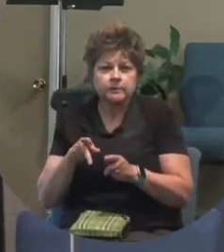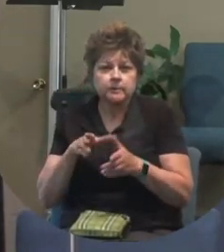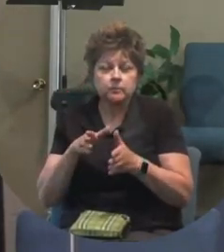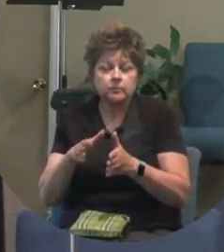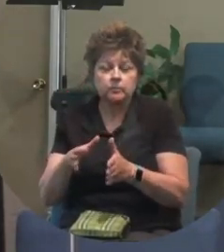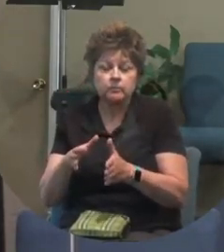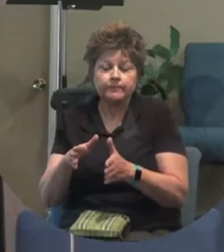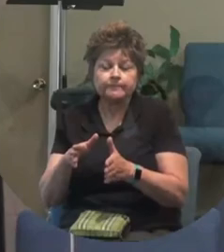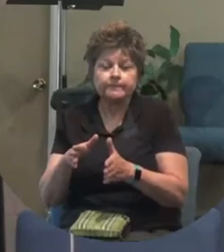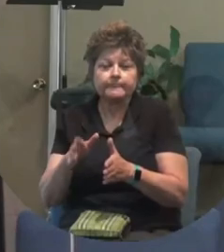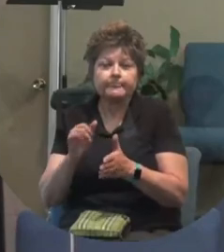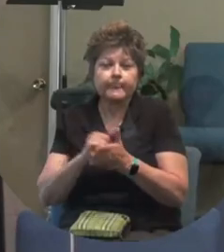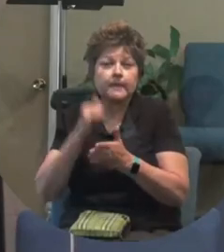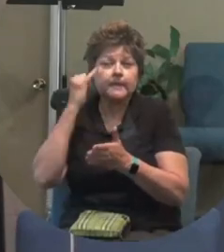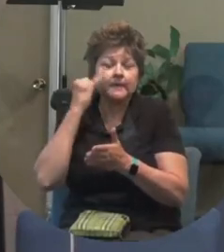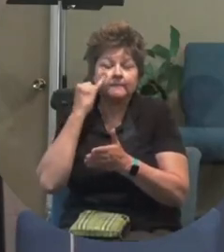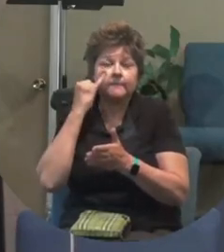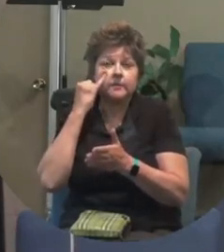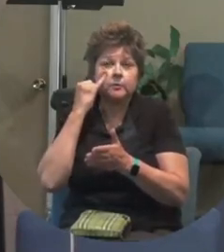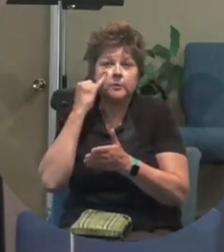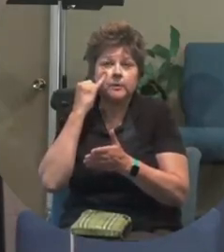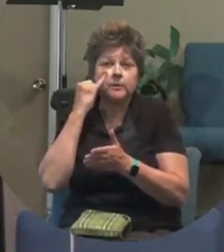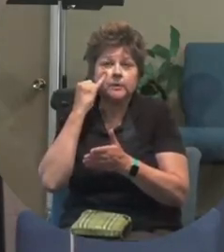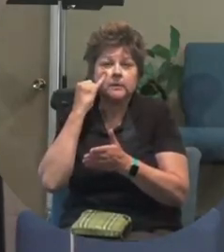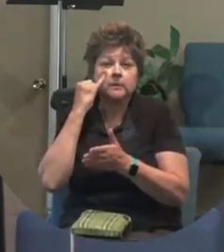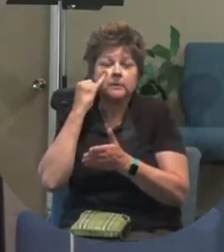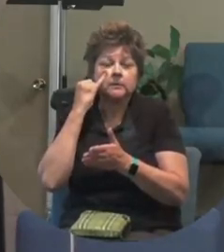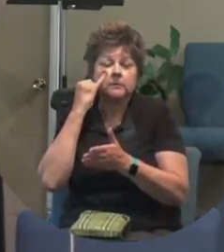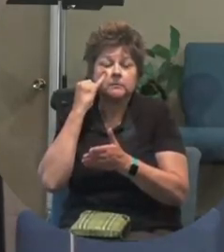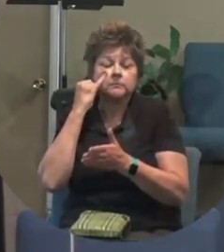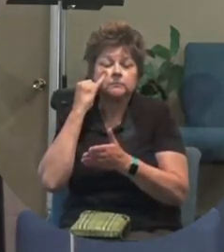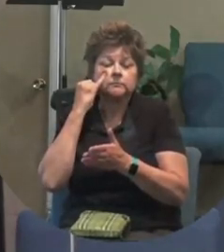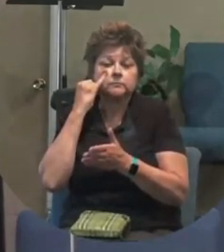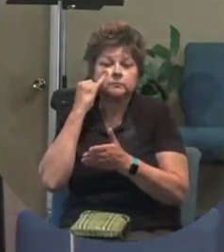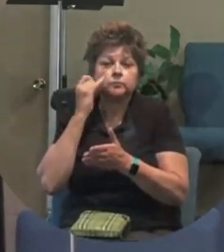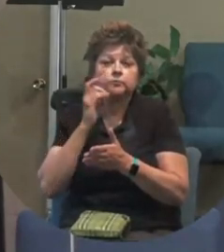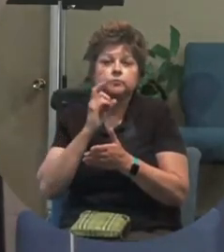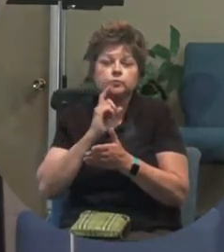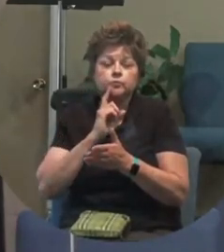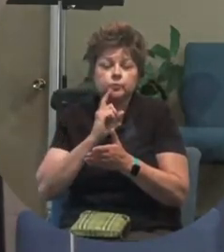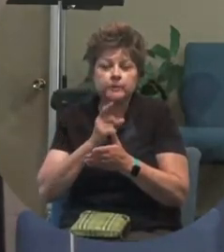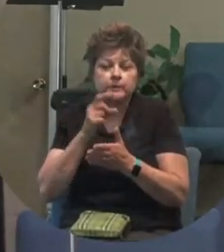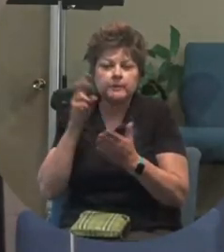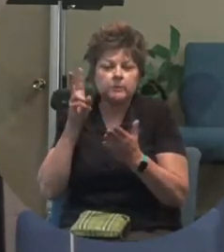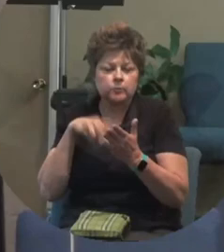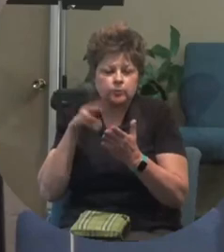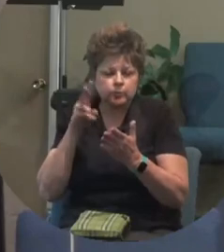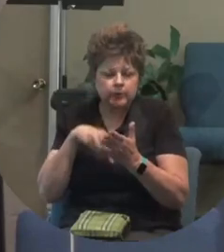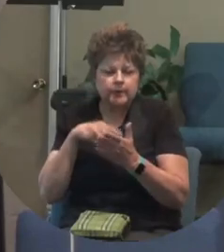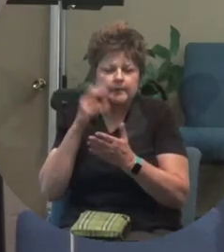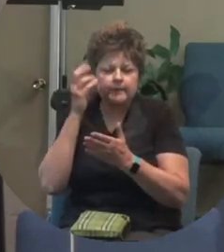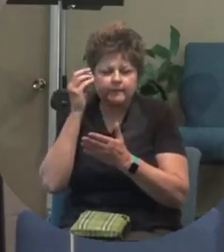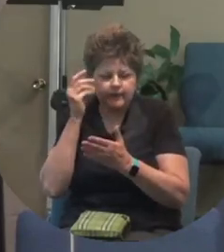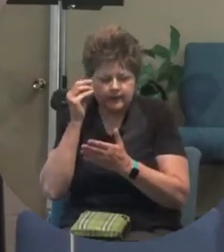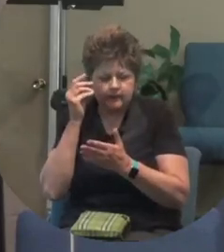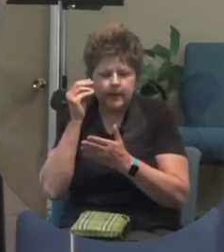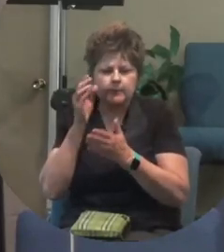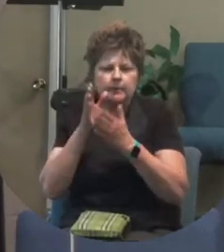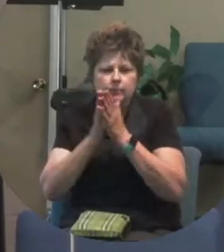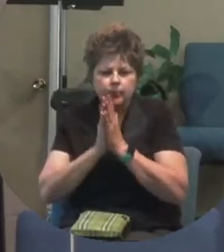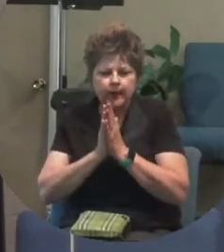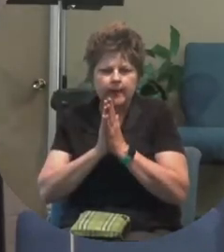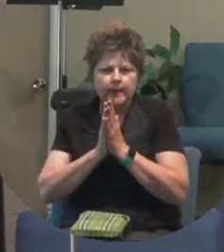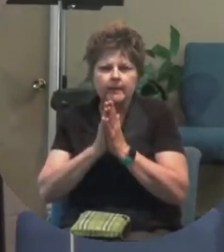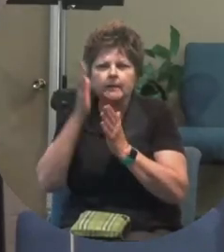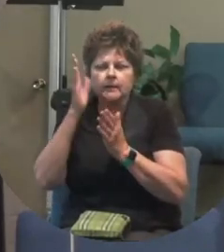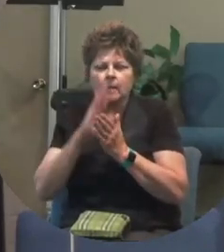way that if you take the time to read it and to sit on it and to pray about it, God has